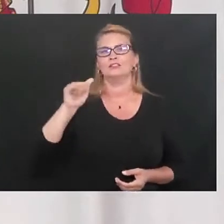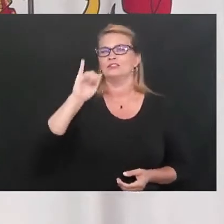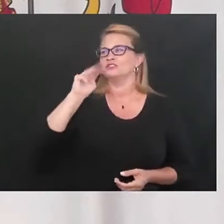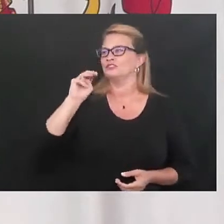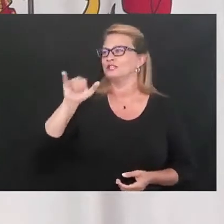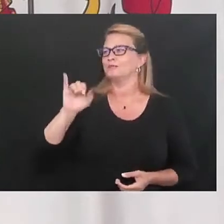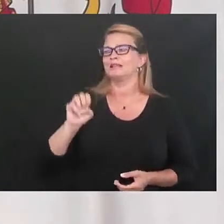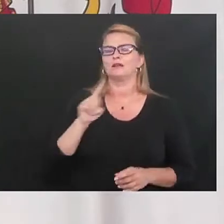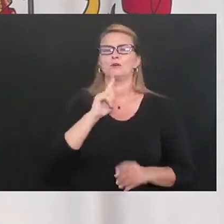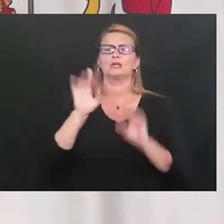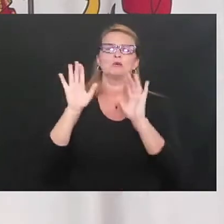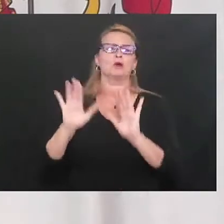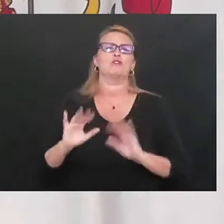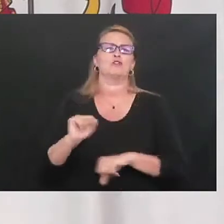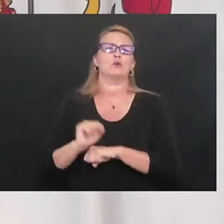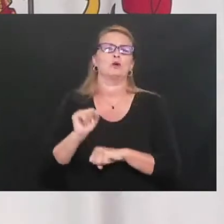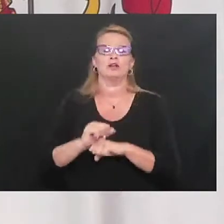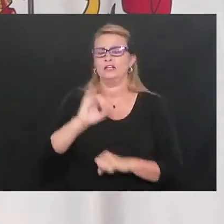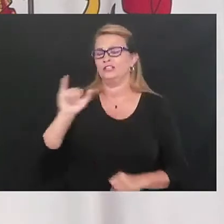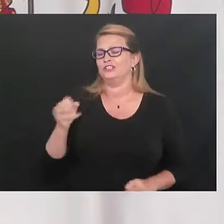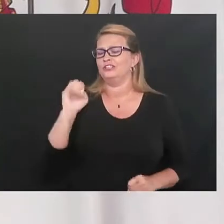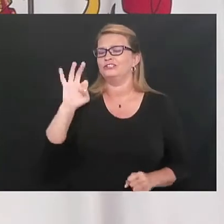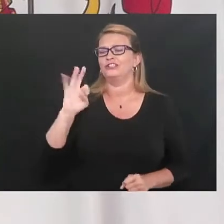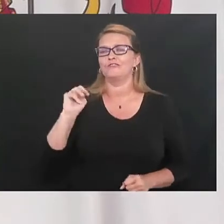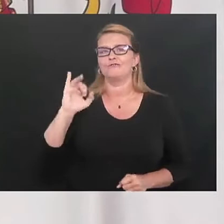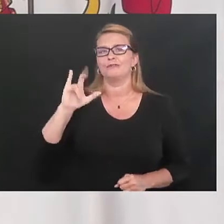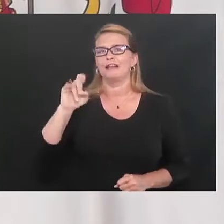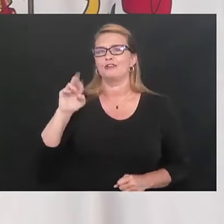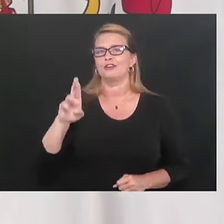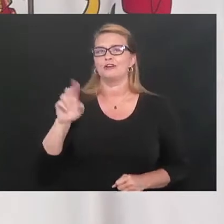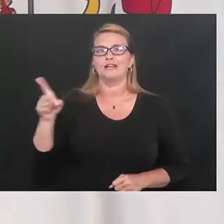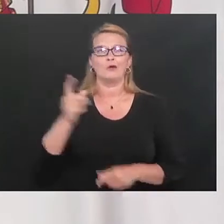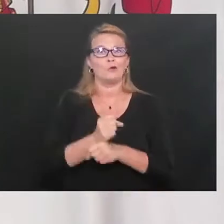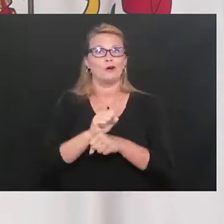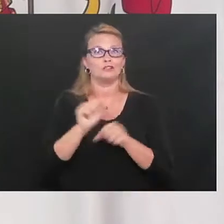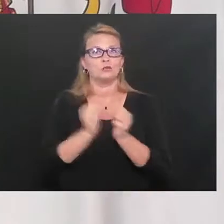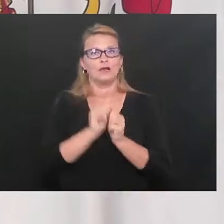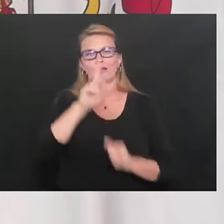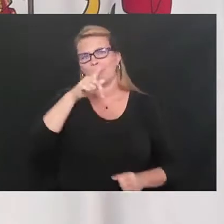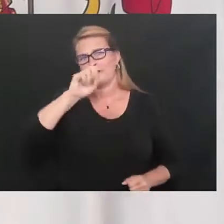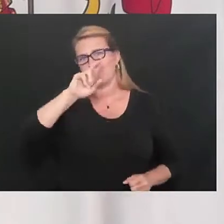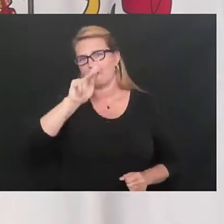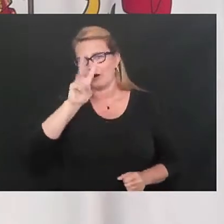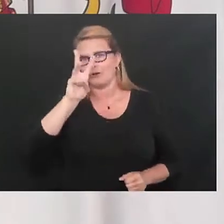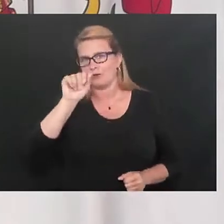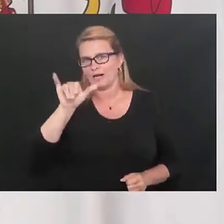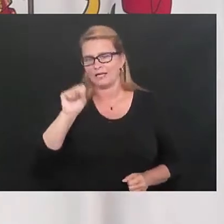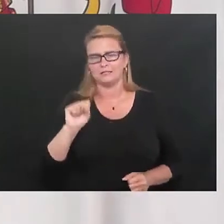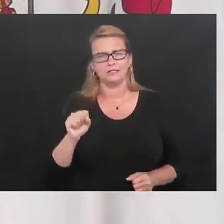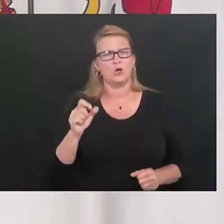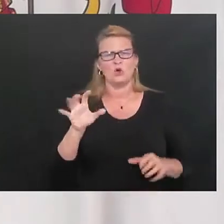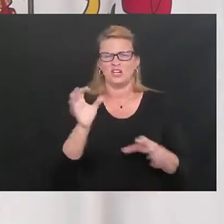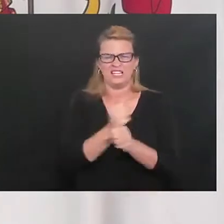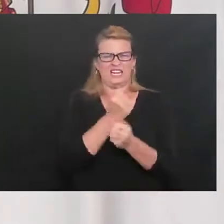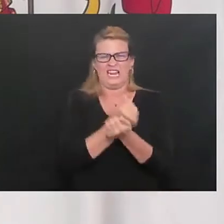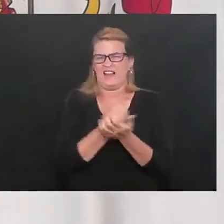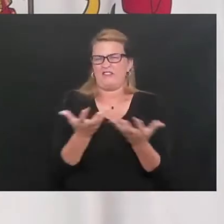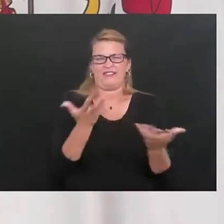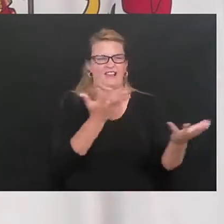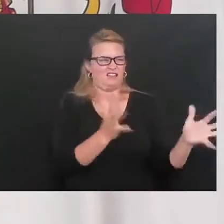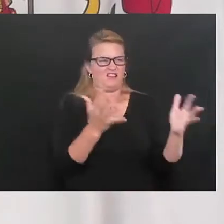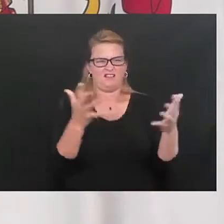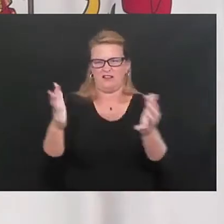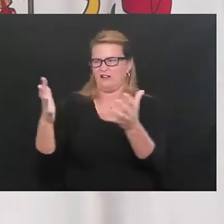phenomenal work. Jeff Miller's doing great work with parkways, and we're just getting it done, and that's really, really